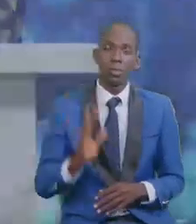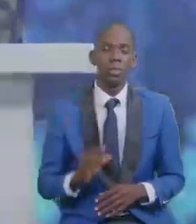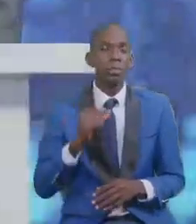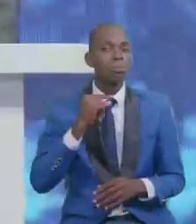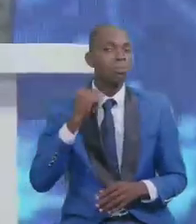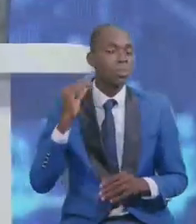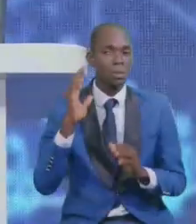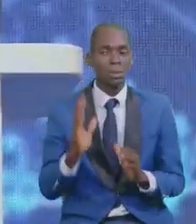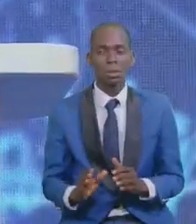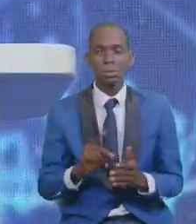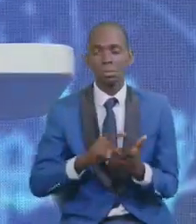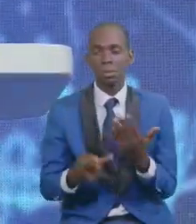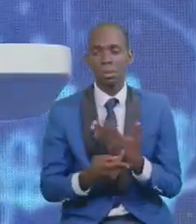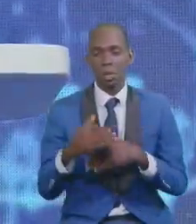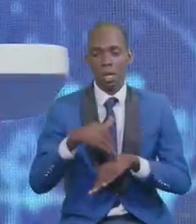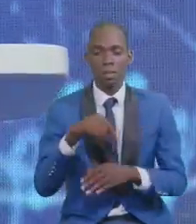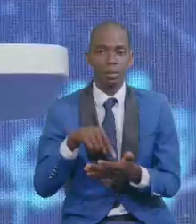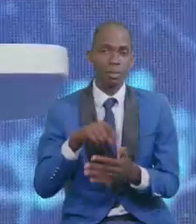time,